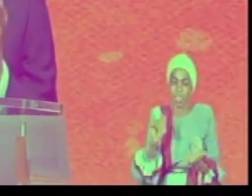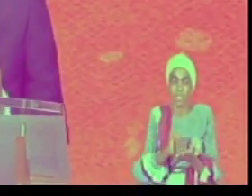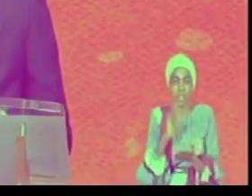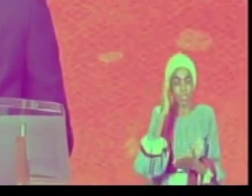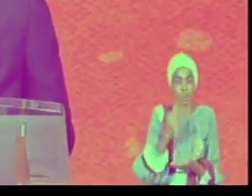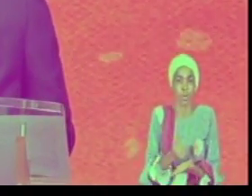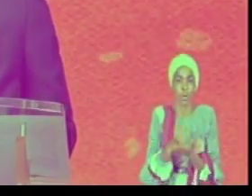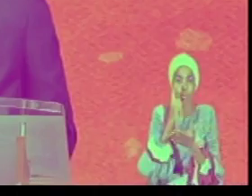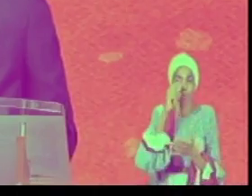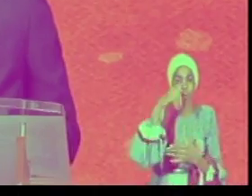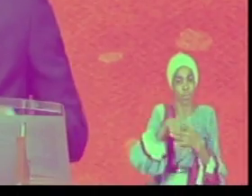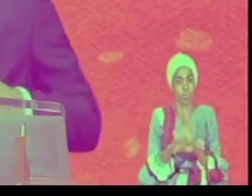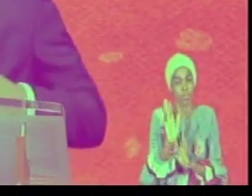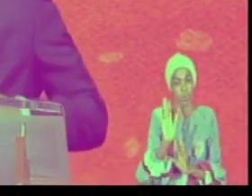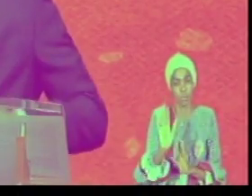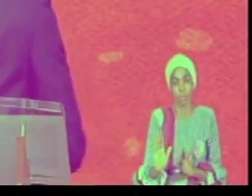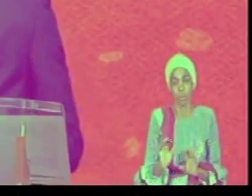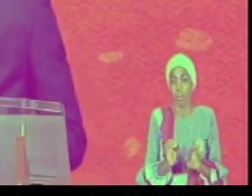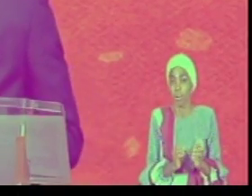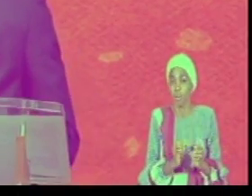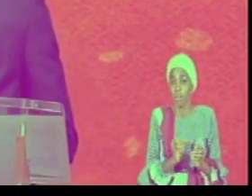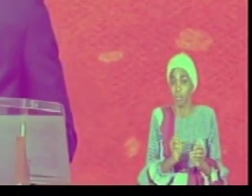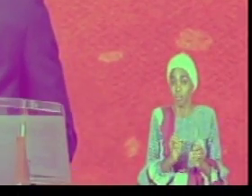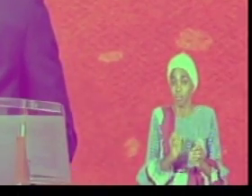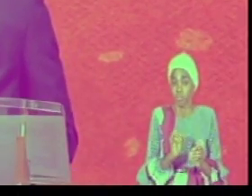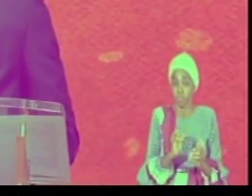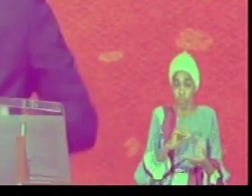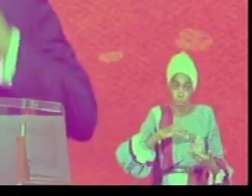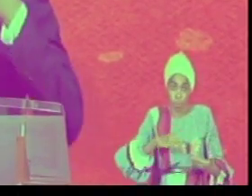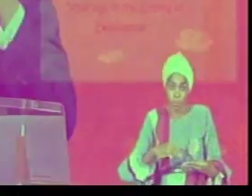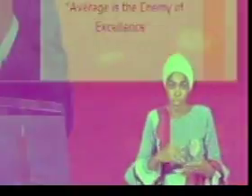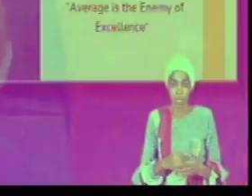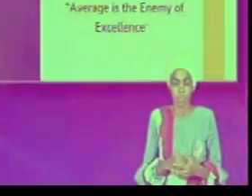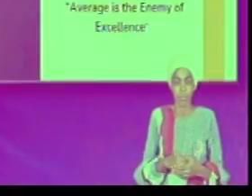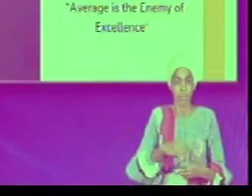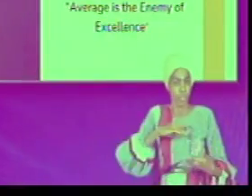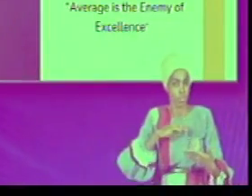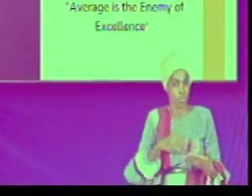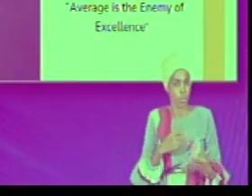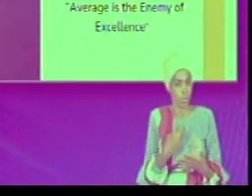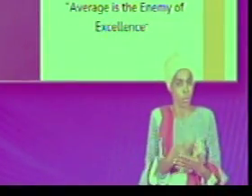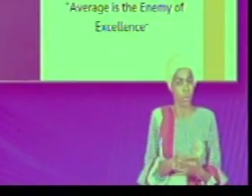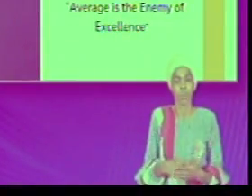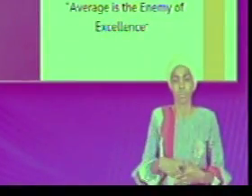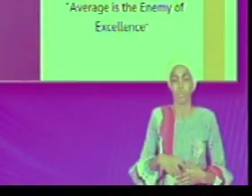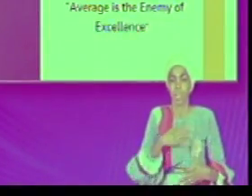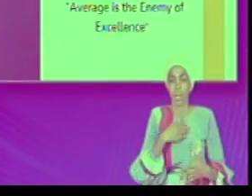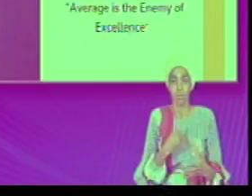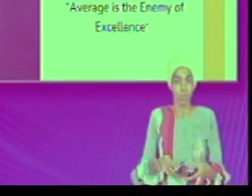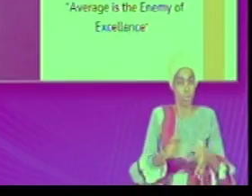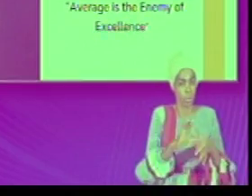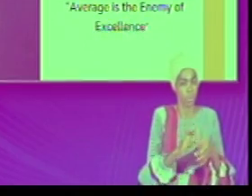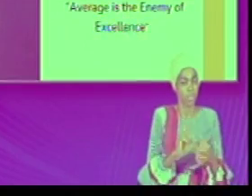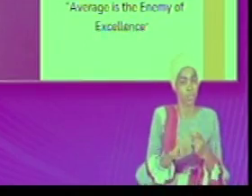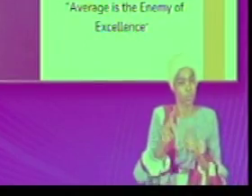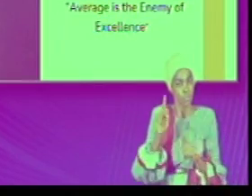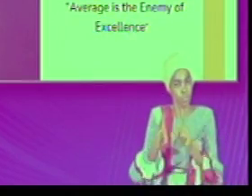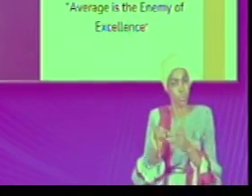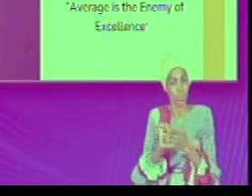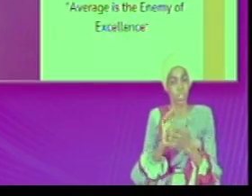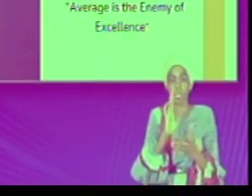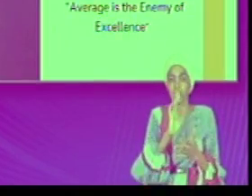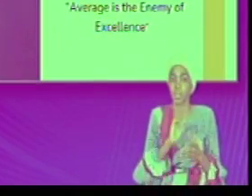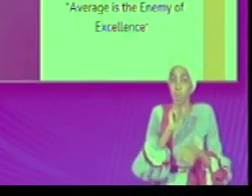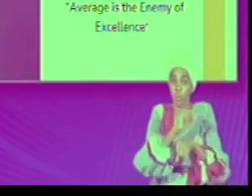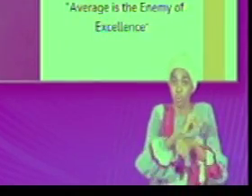your personal brand. Expose yourself to portfolios of people that have worked in your area or those you aspire to